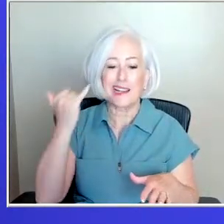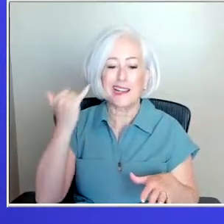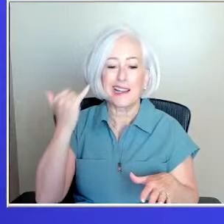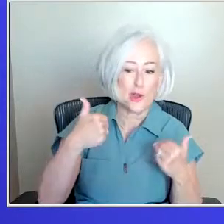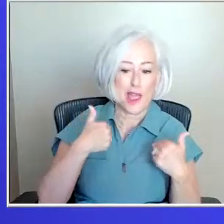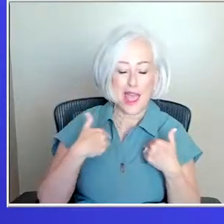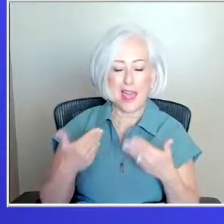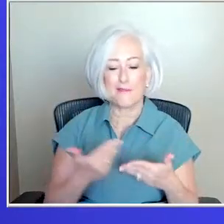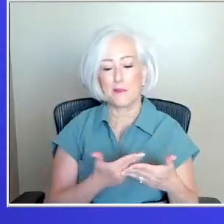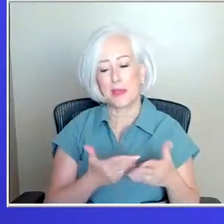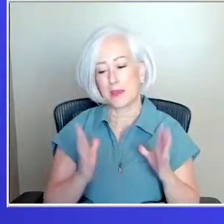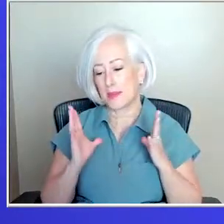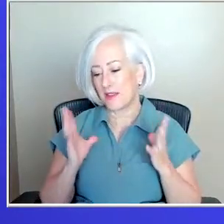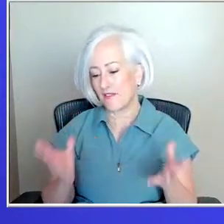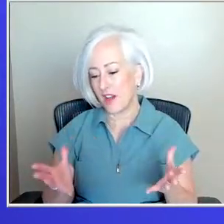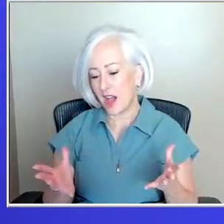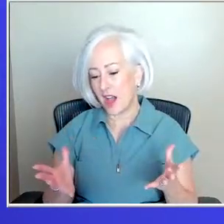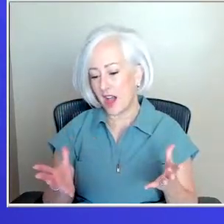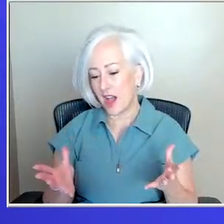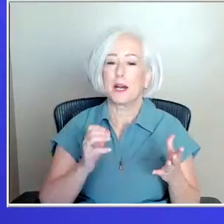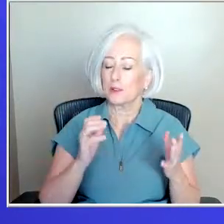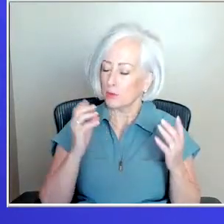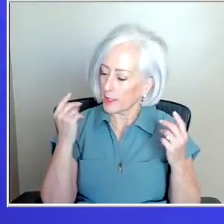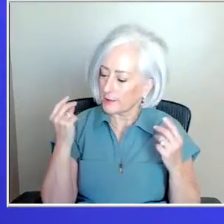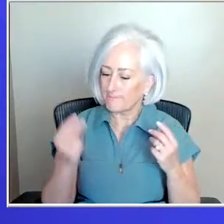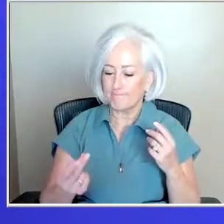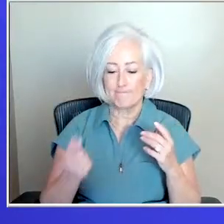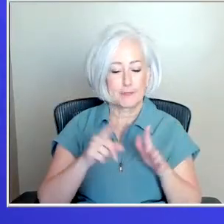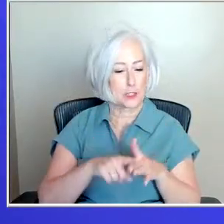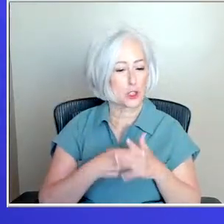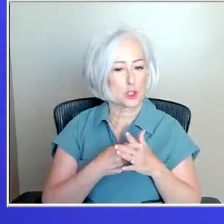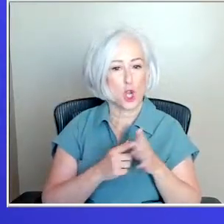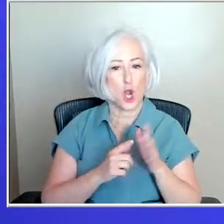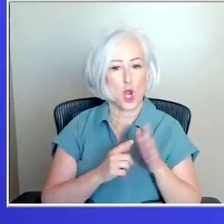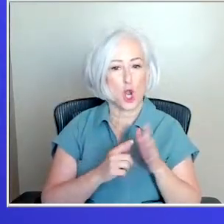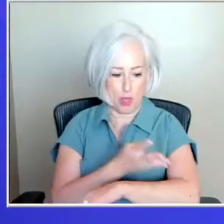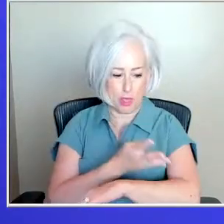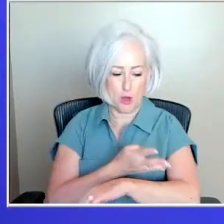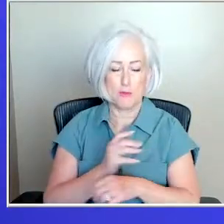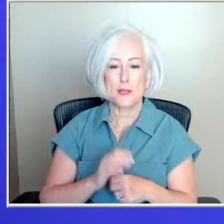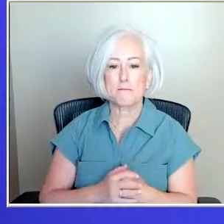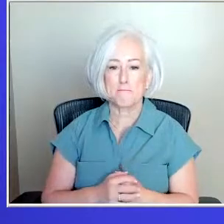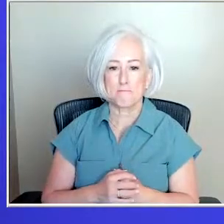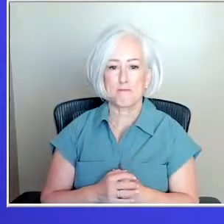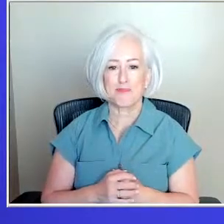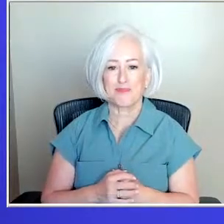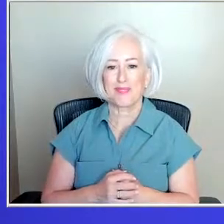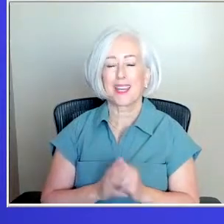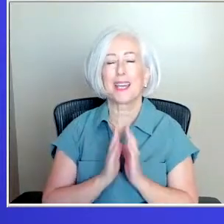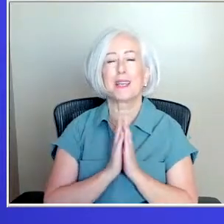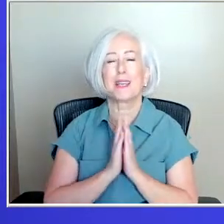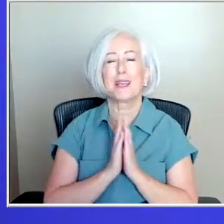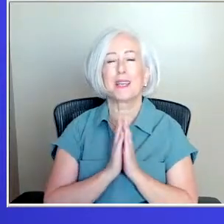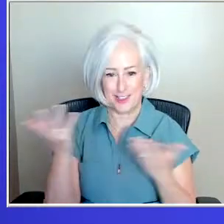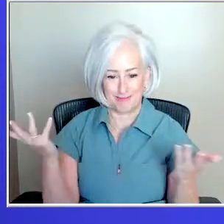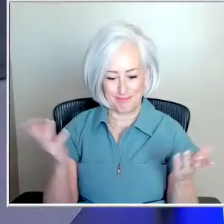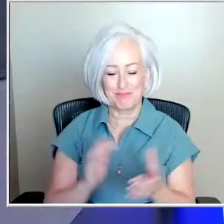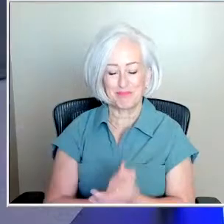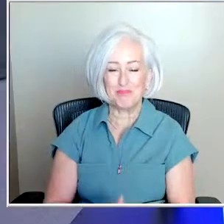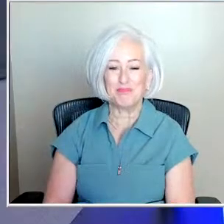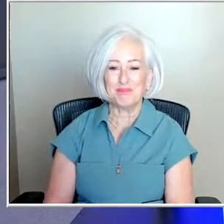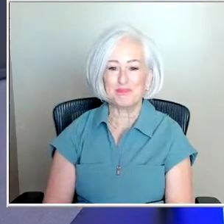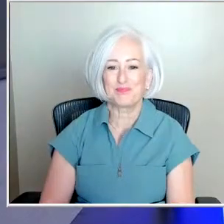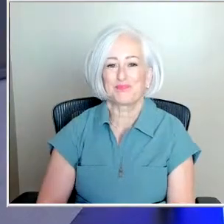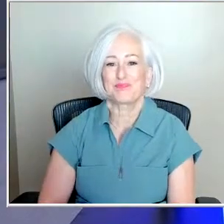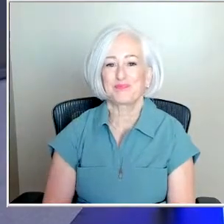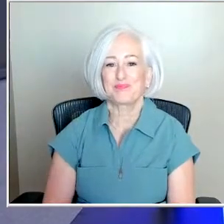we just decided to start chemo right away and say our prayers for later, basically. So then what